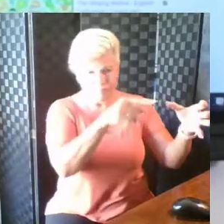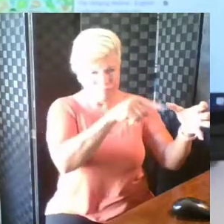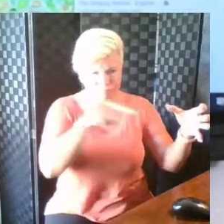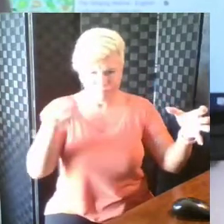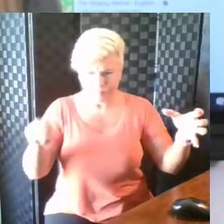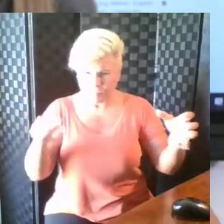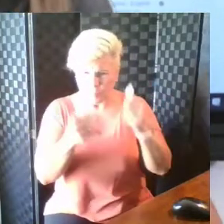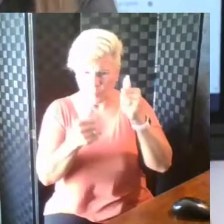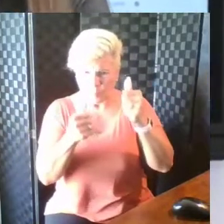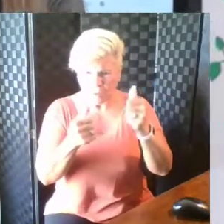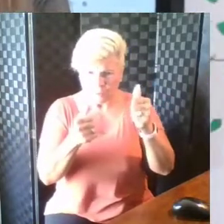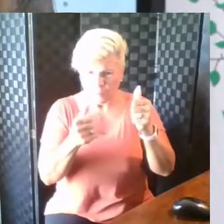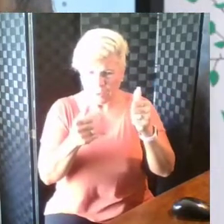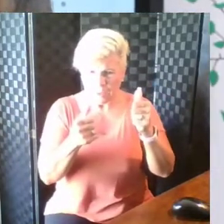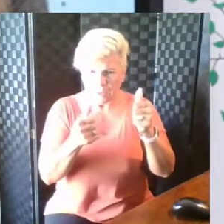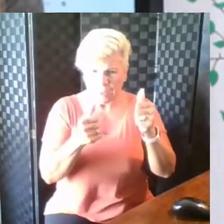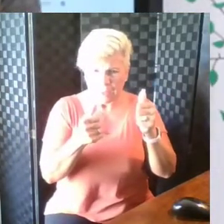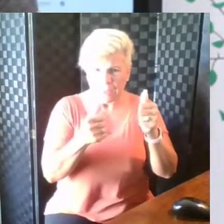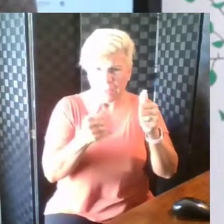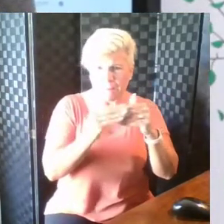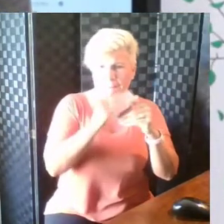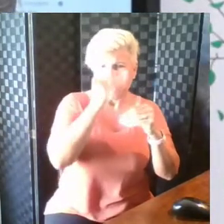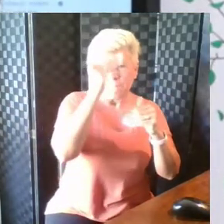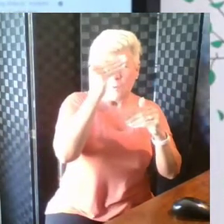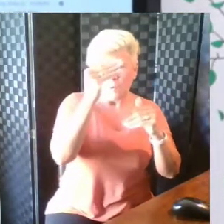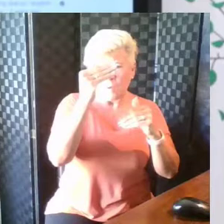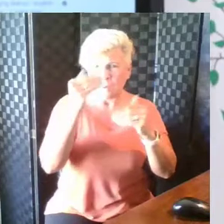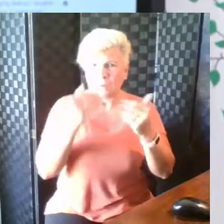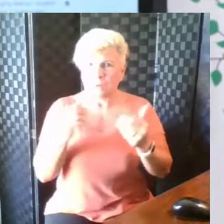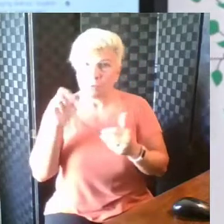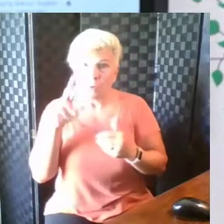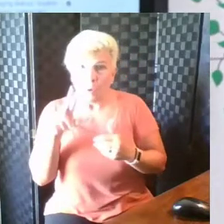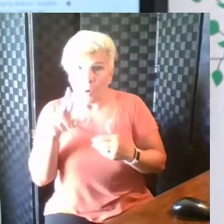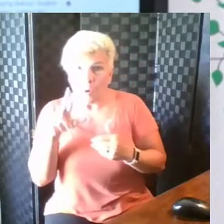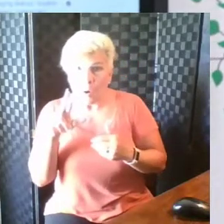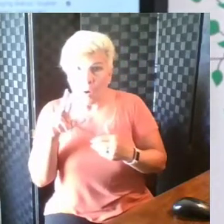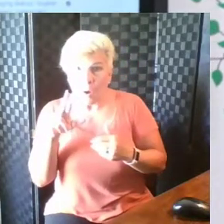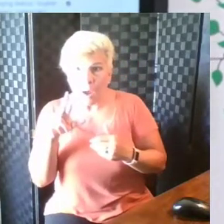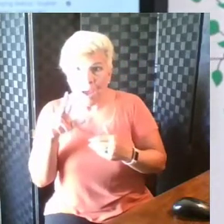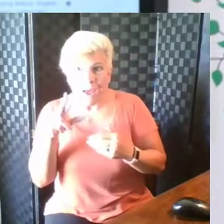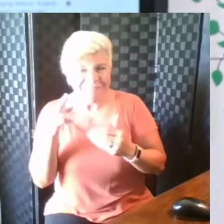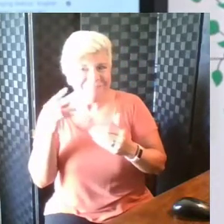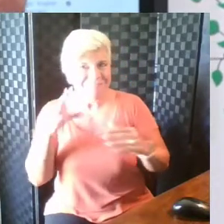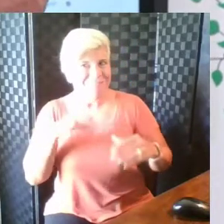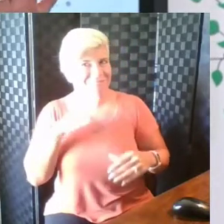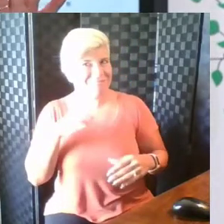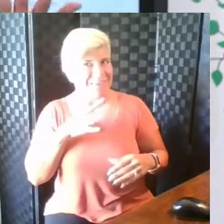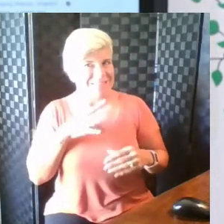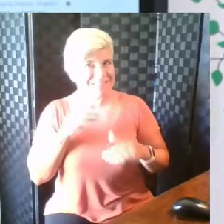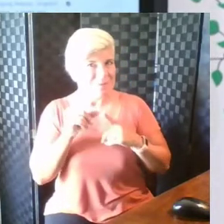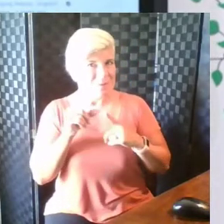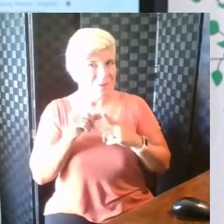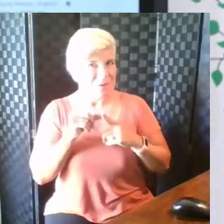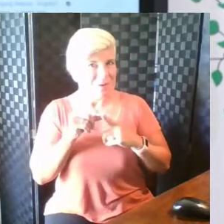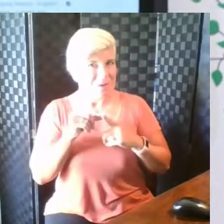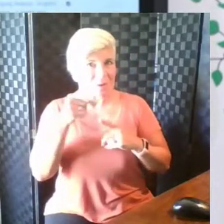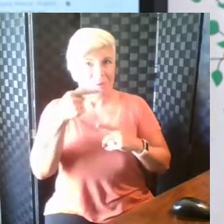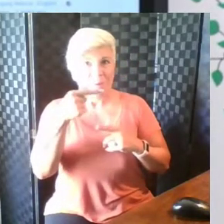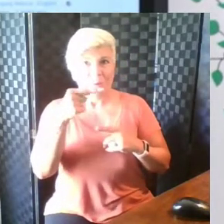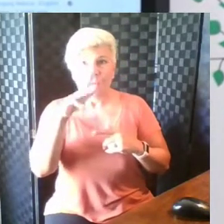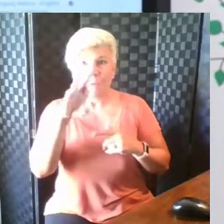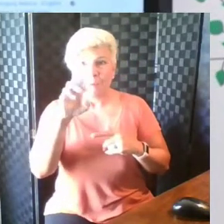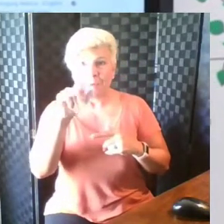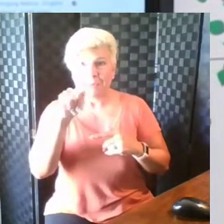we were trying to decide which group had more, or I taught you a very fancy math word, which was greater. Very